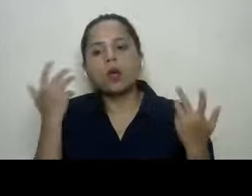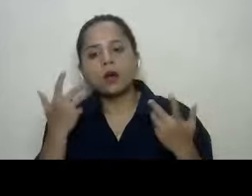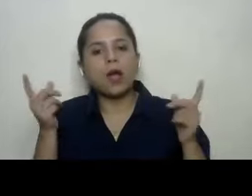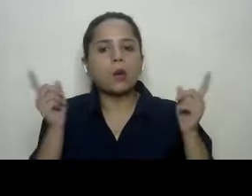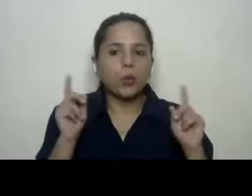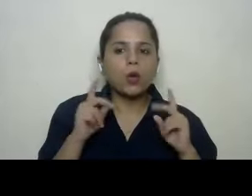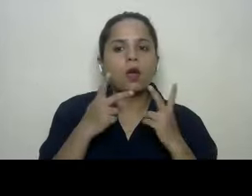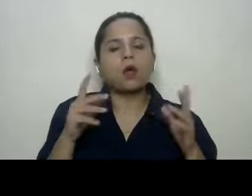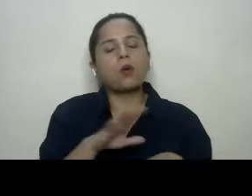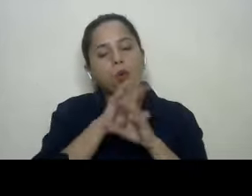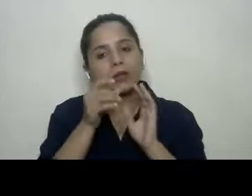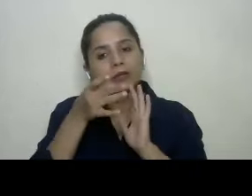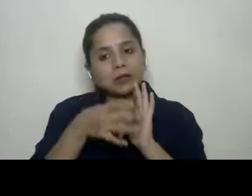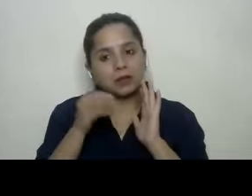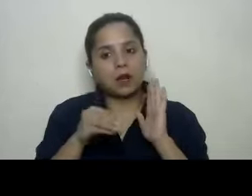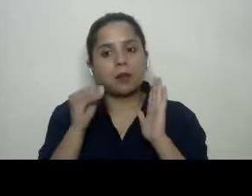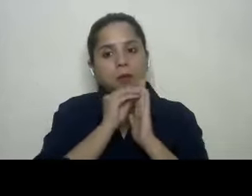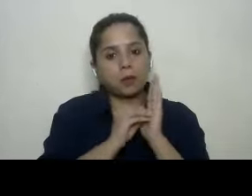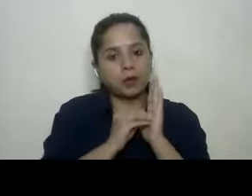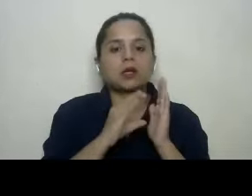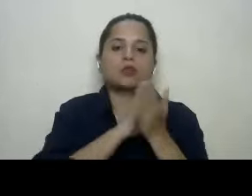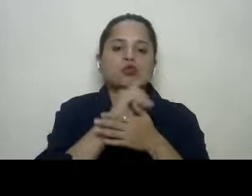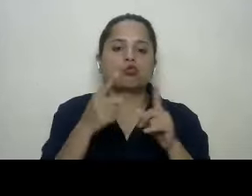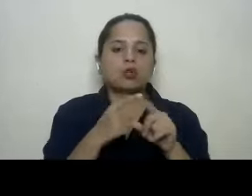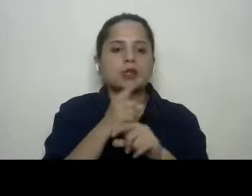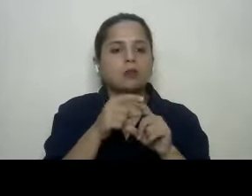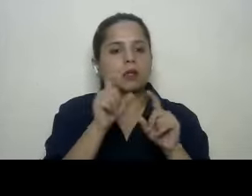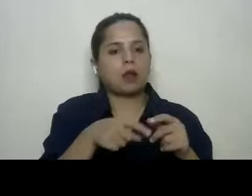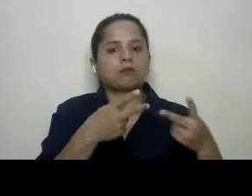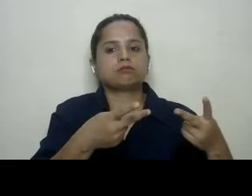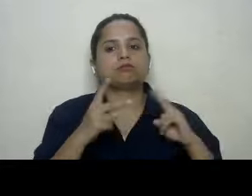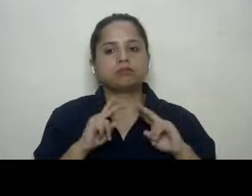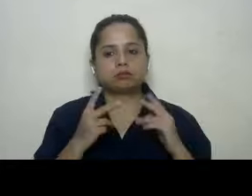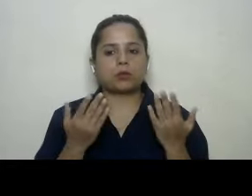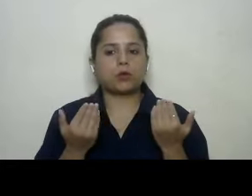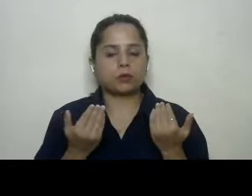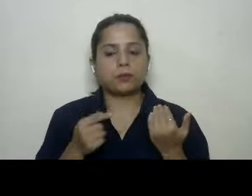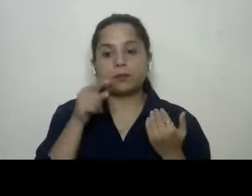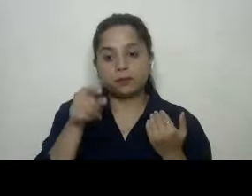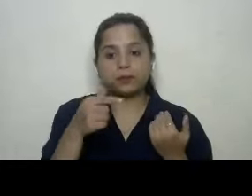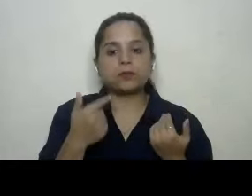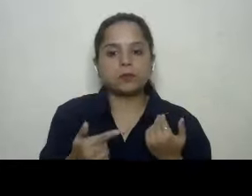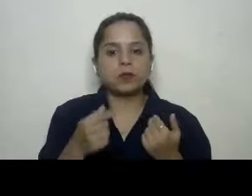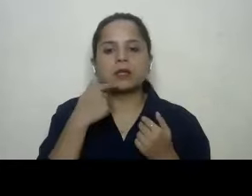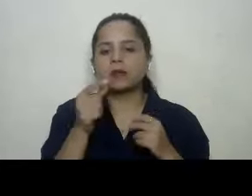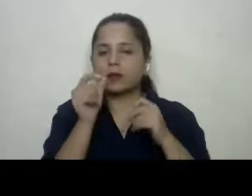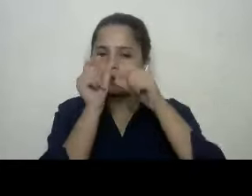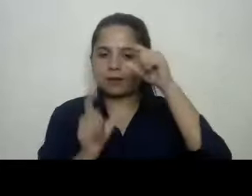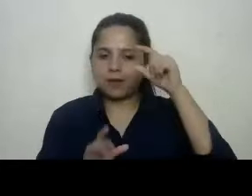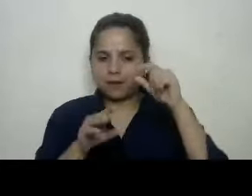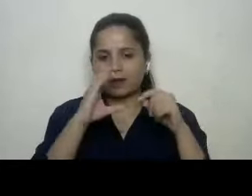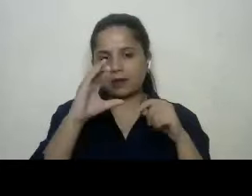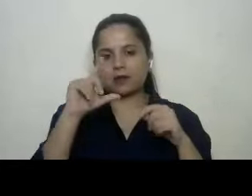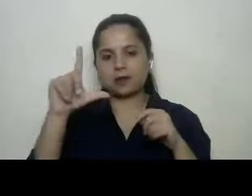it, every detail that you can put in. And that is why we have come up with this acronym CLARITY, where